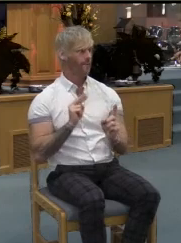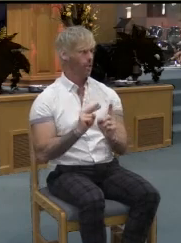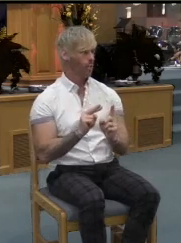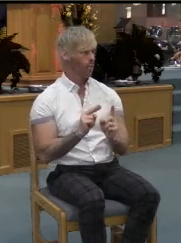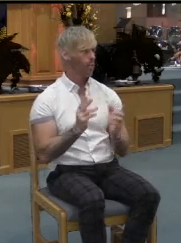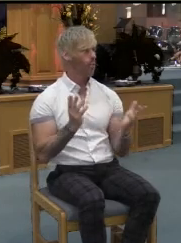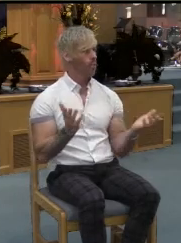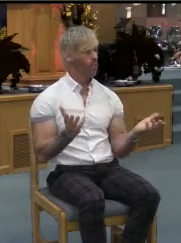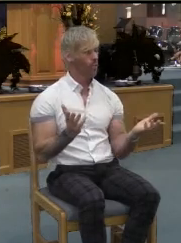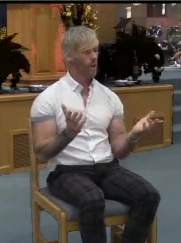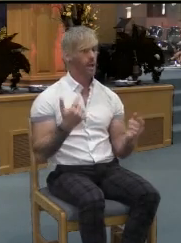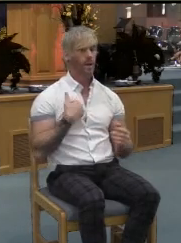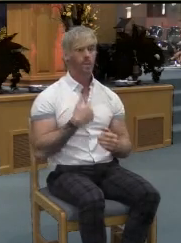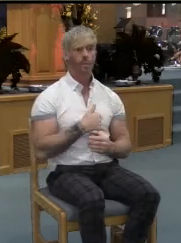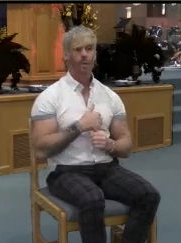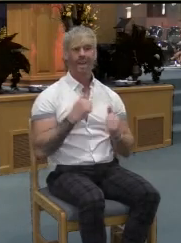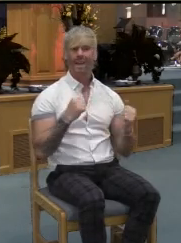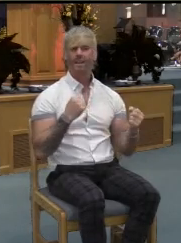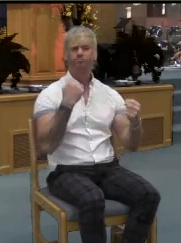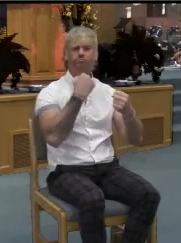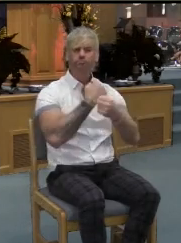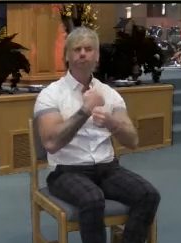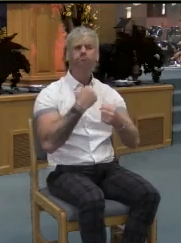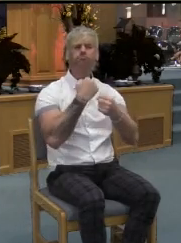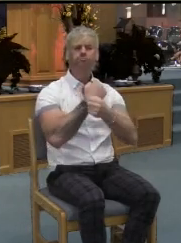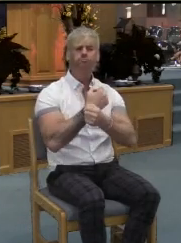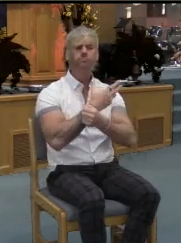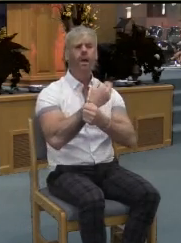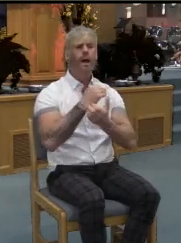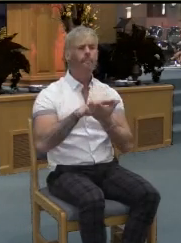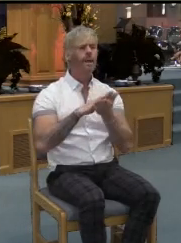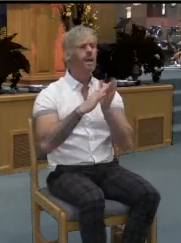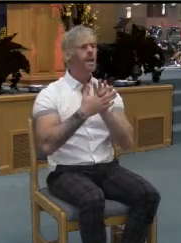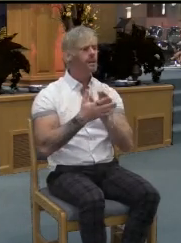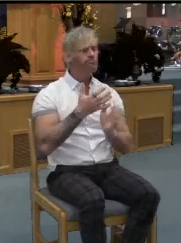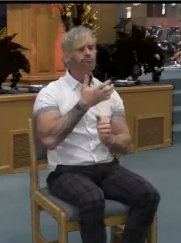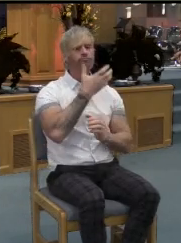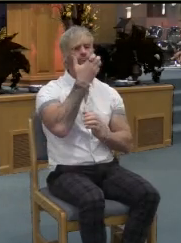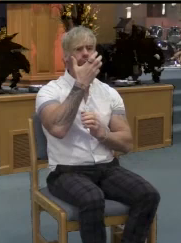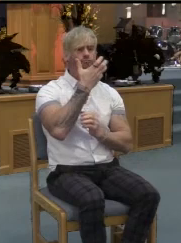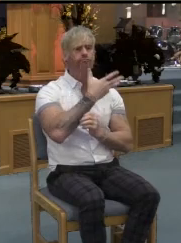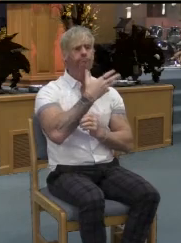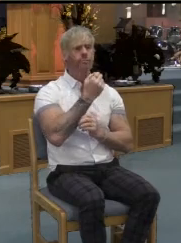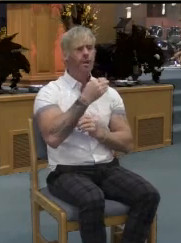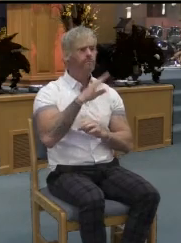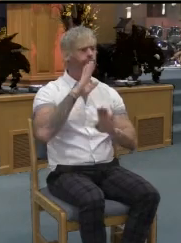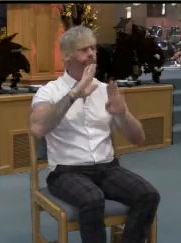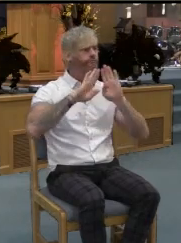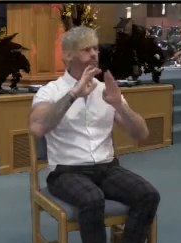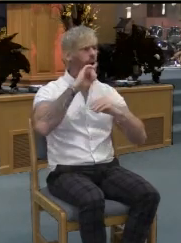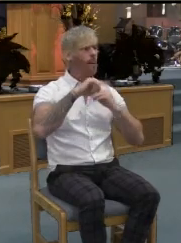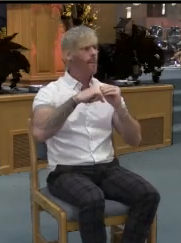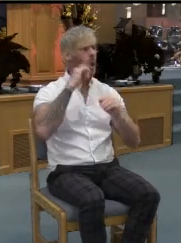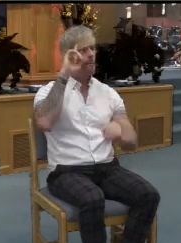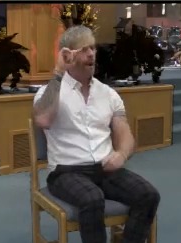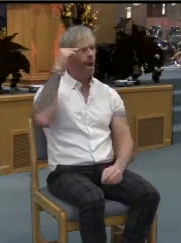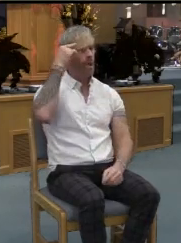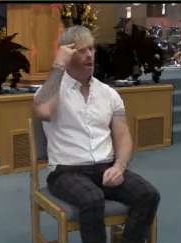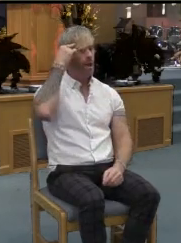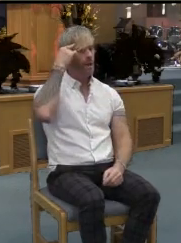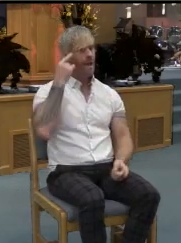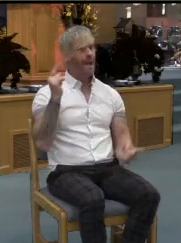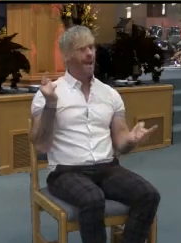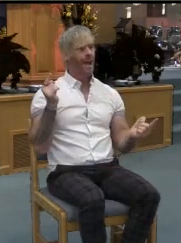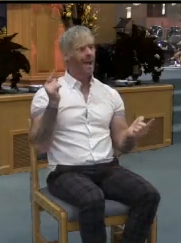And so we can fight battles and be angry and upset about politics until the cows